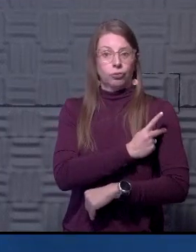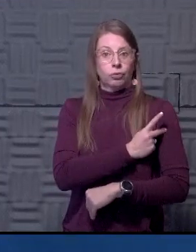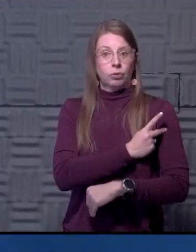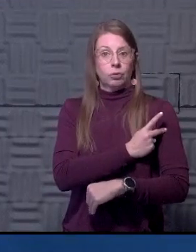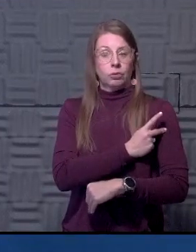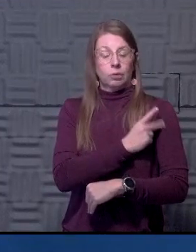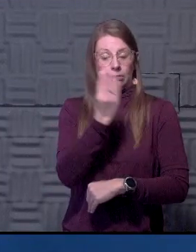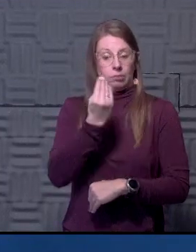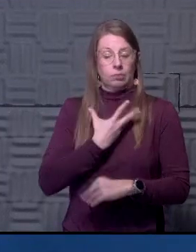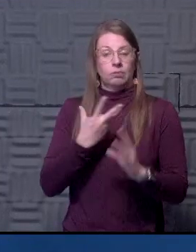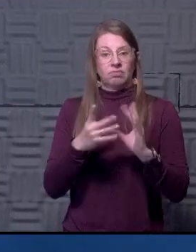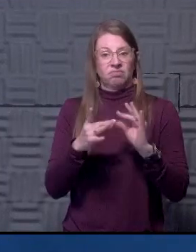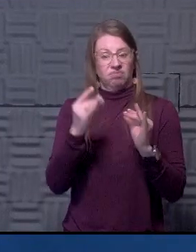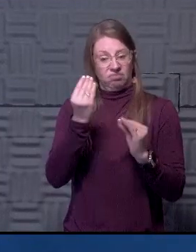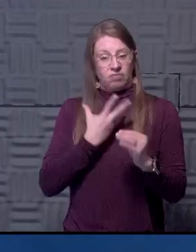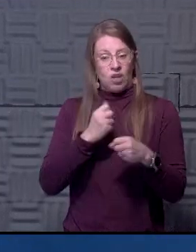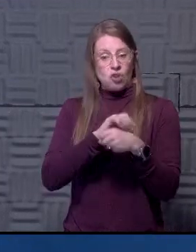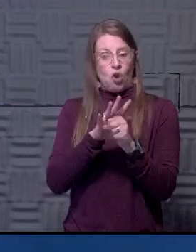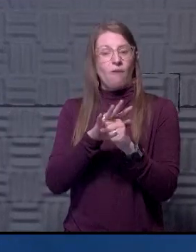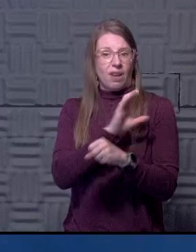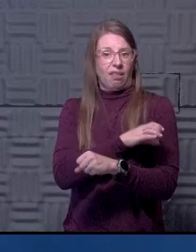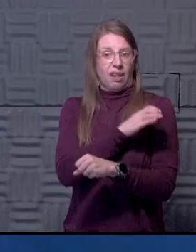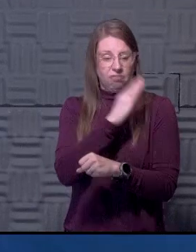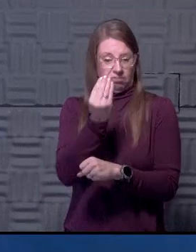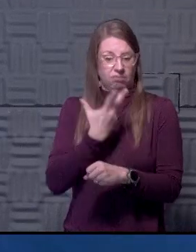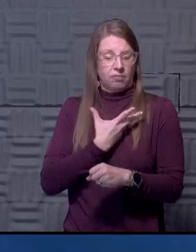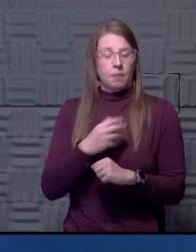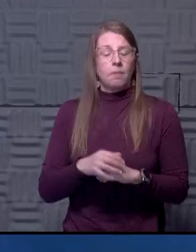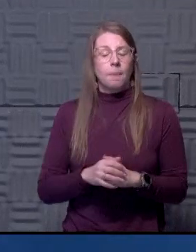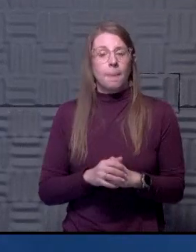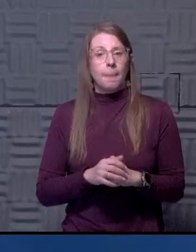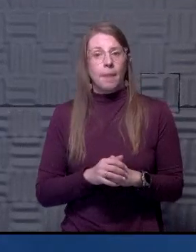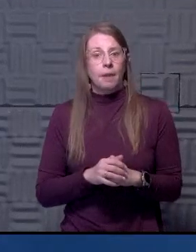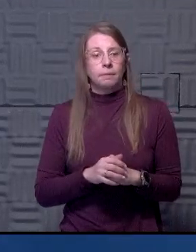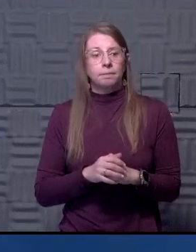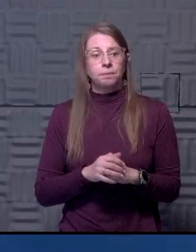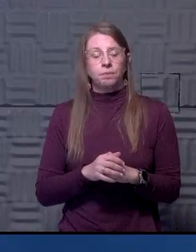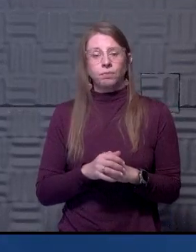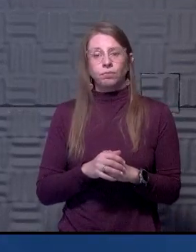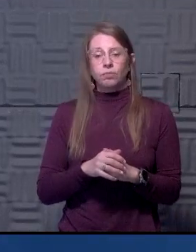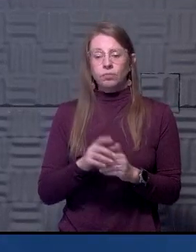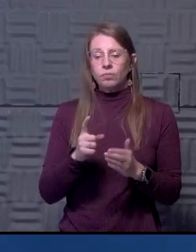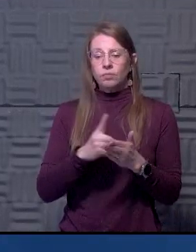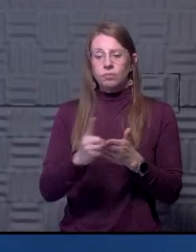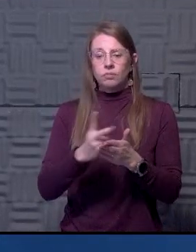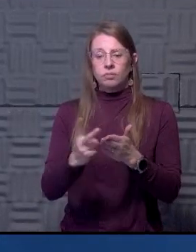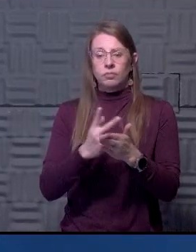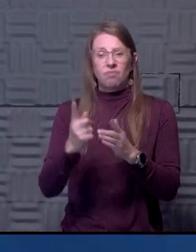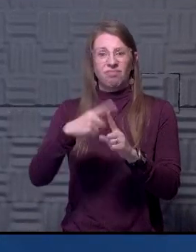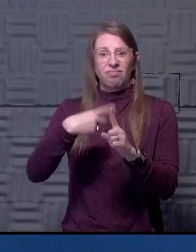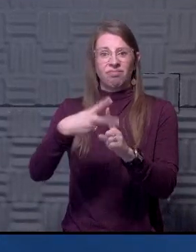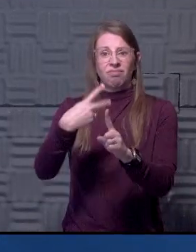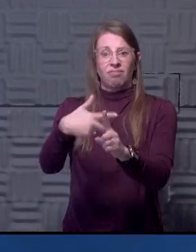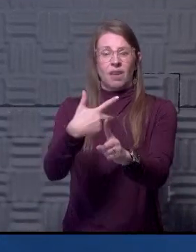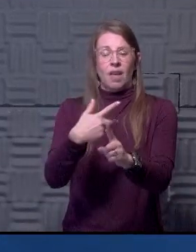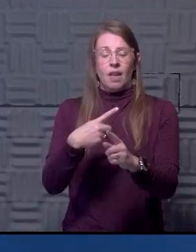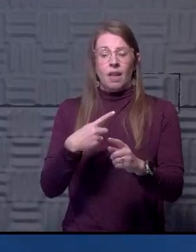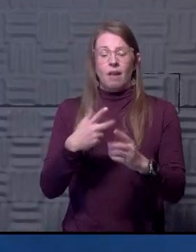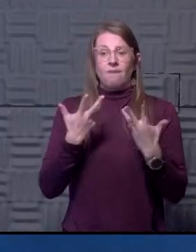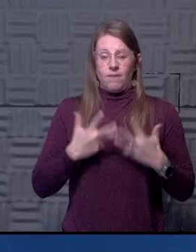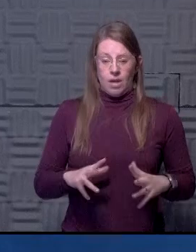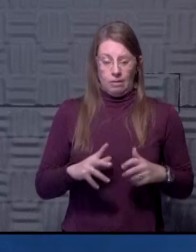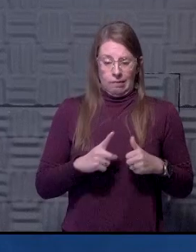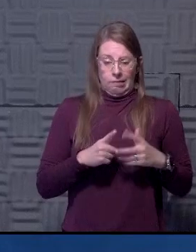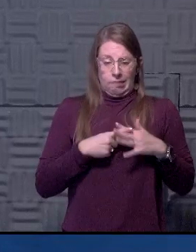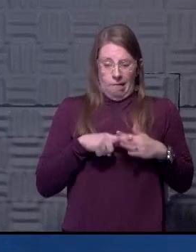to us that have followed up in our COVID clinic really weeks to months out after their initial infection. They're still